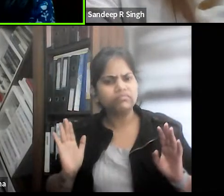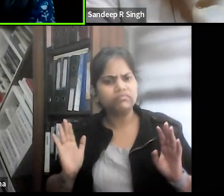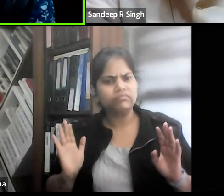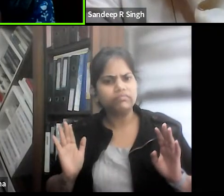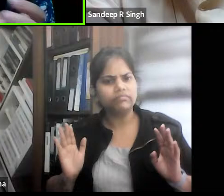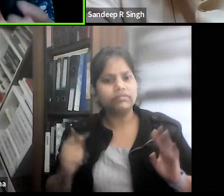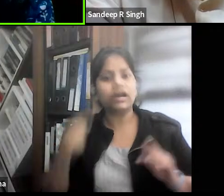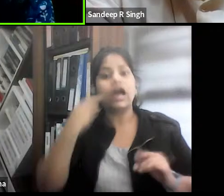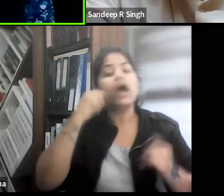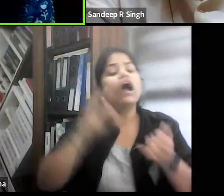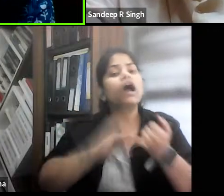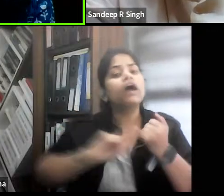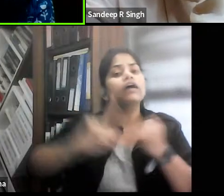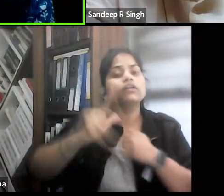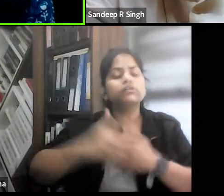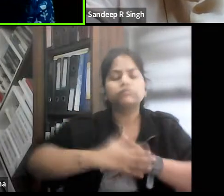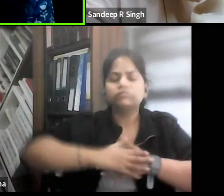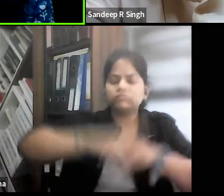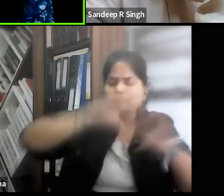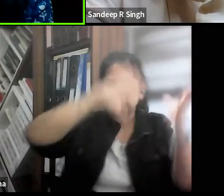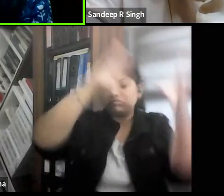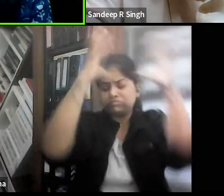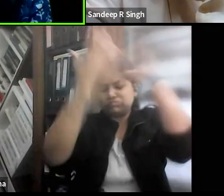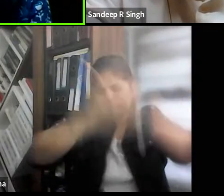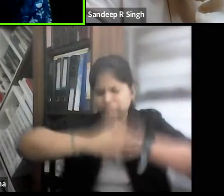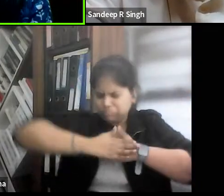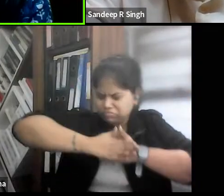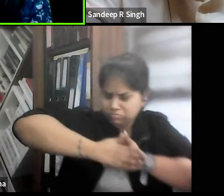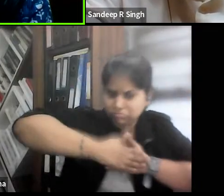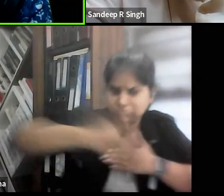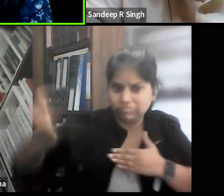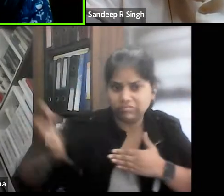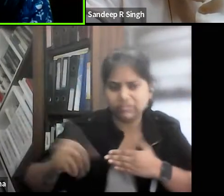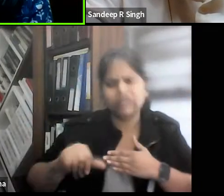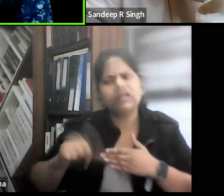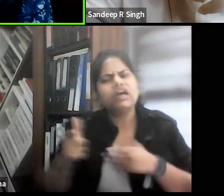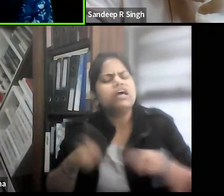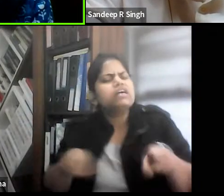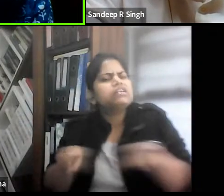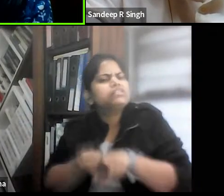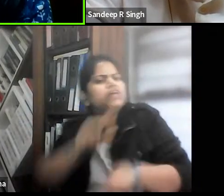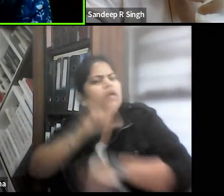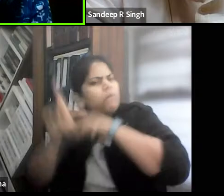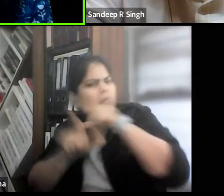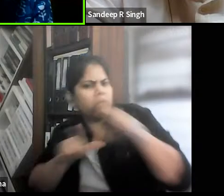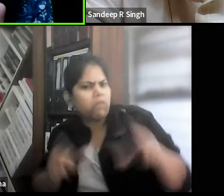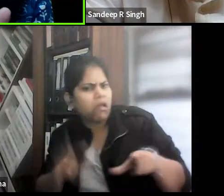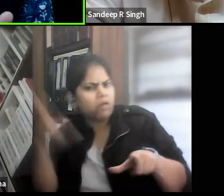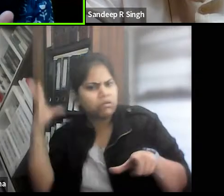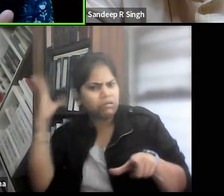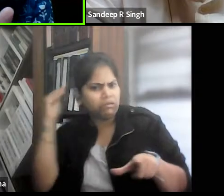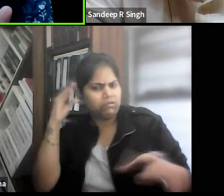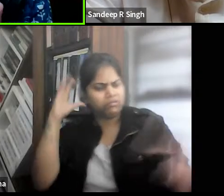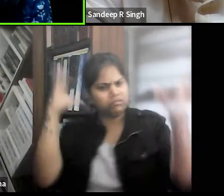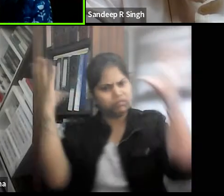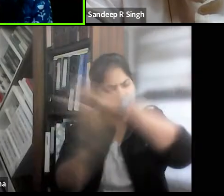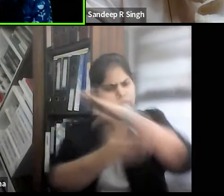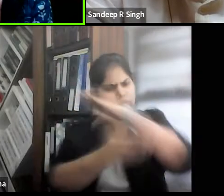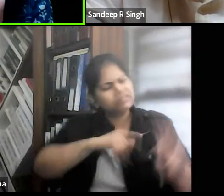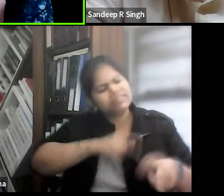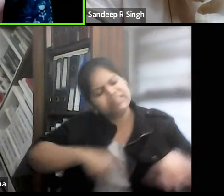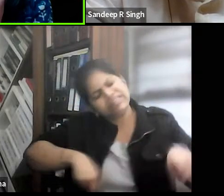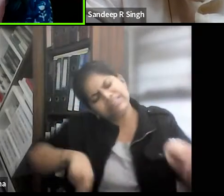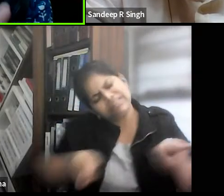it opens up an entire new world. It is a language unlike any other in the Any hearing other. speaking world. It is kinesthetic in nature. It helps